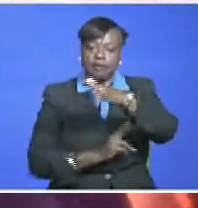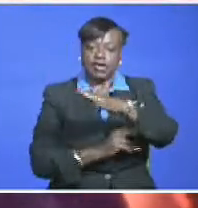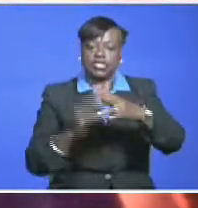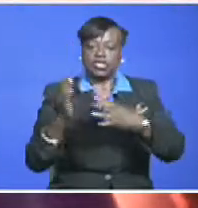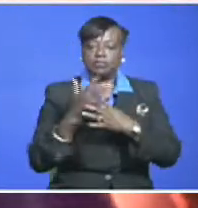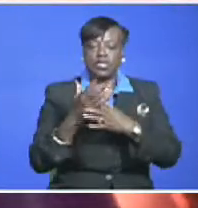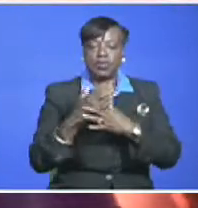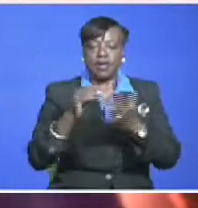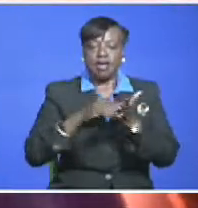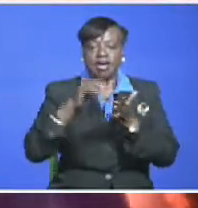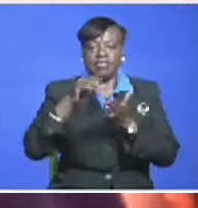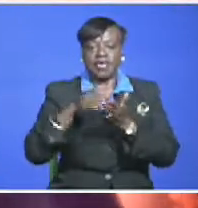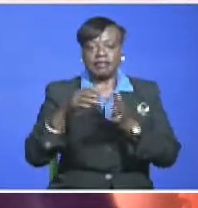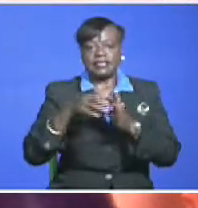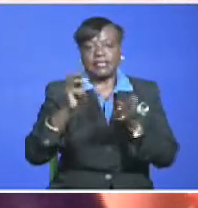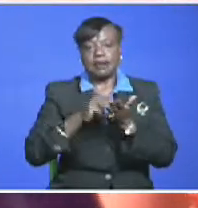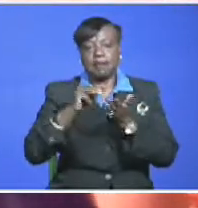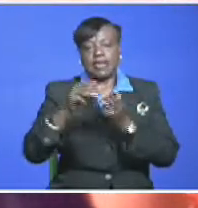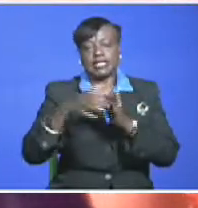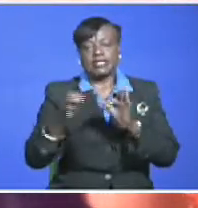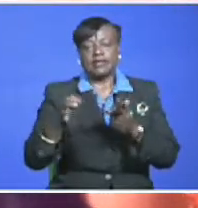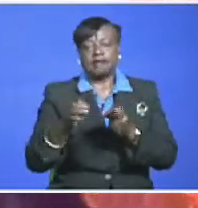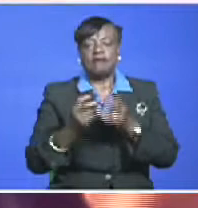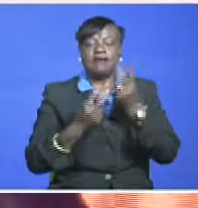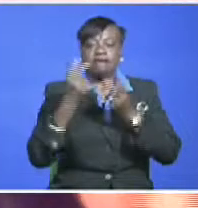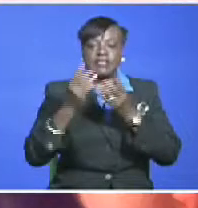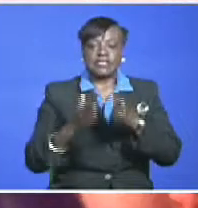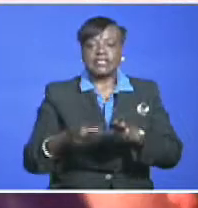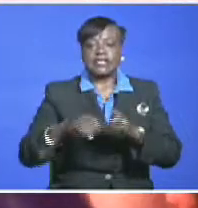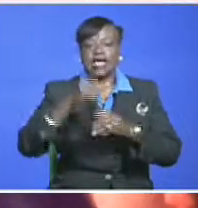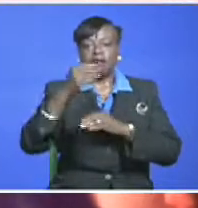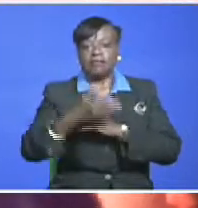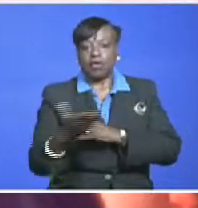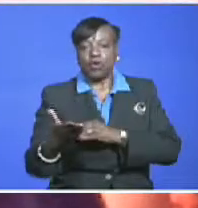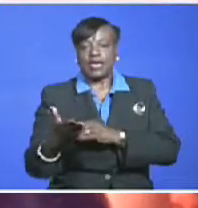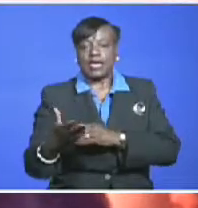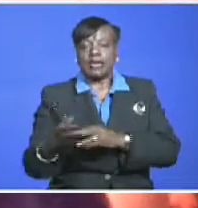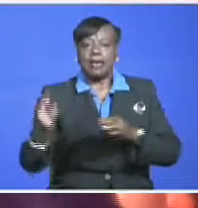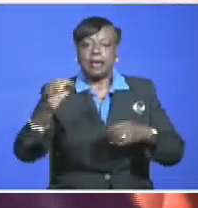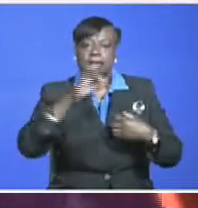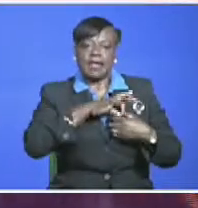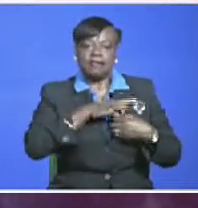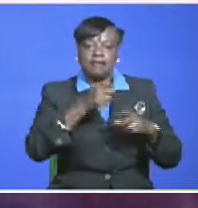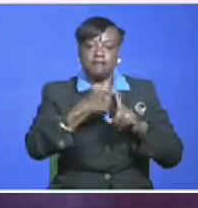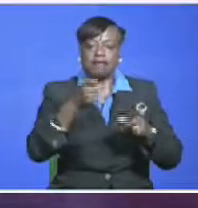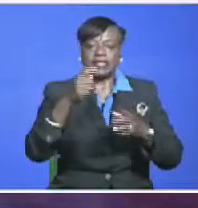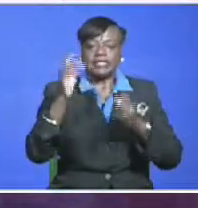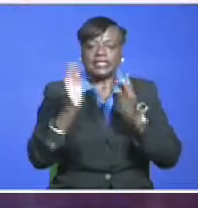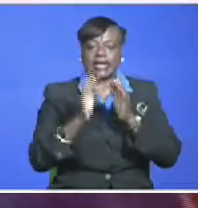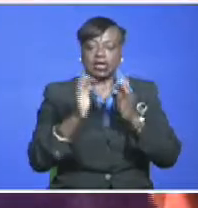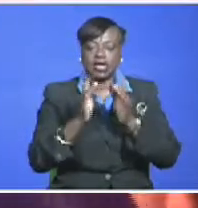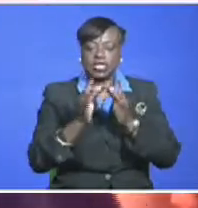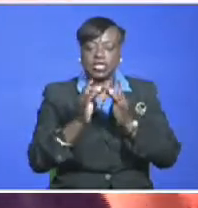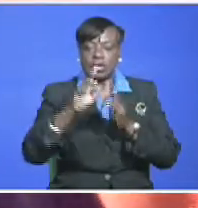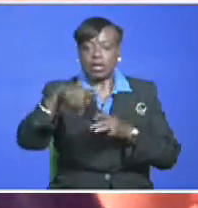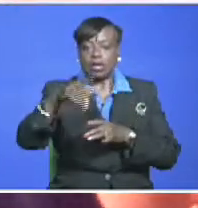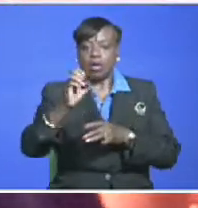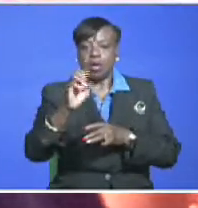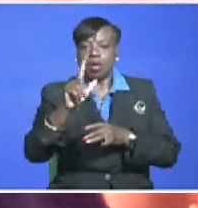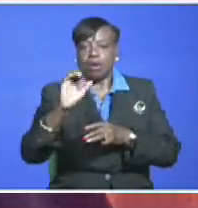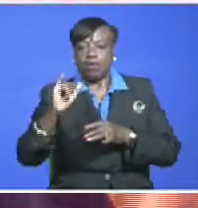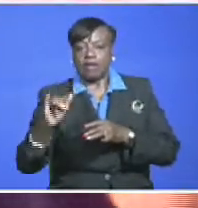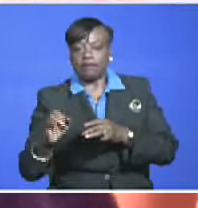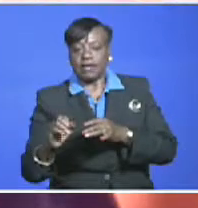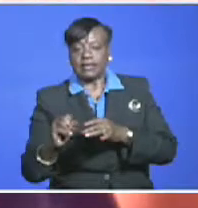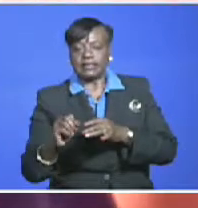the thousands and millions of businesses out there that can benefit from this technology. So what Polymath does is we help them launch